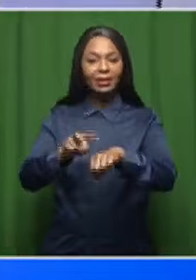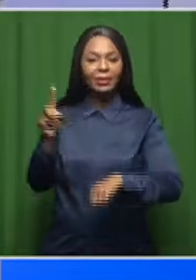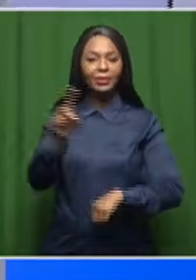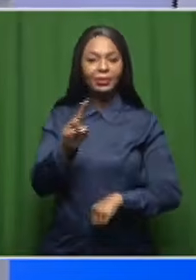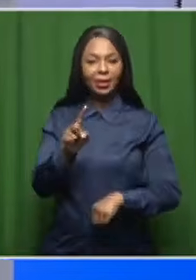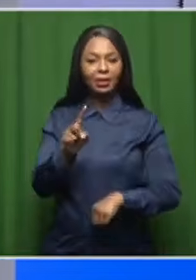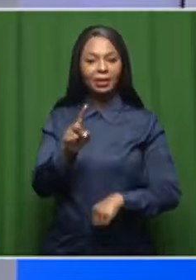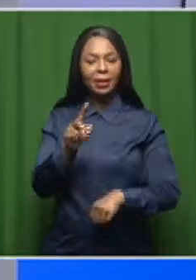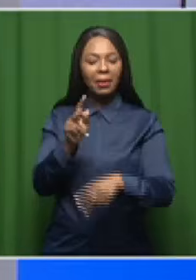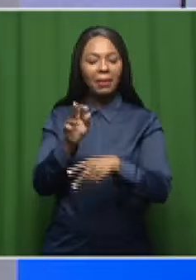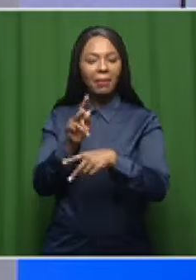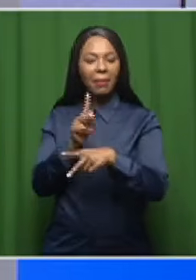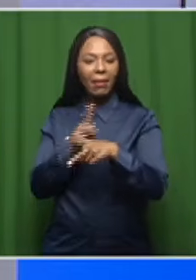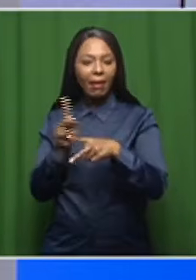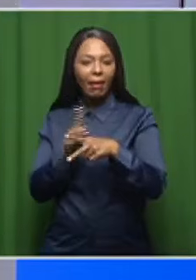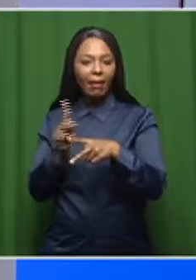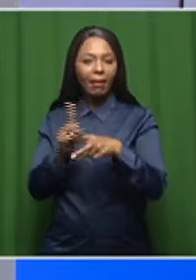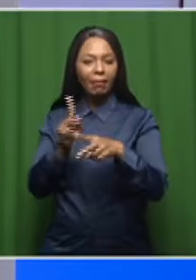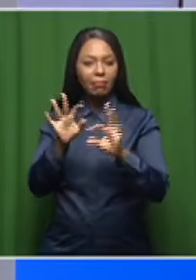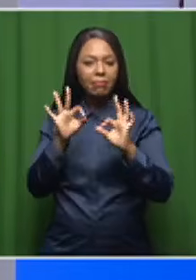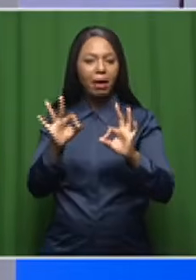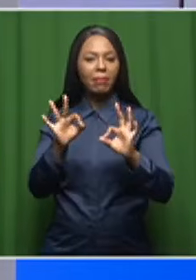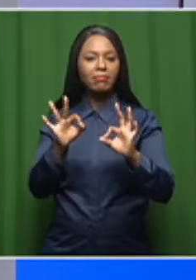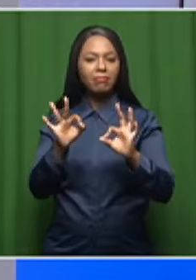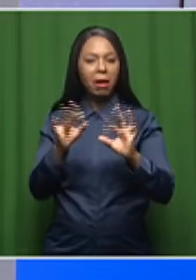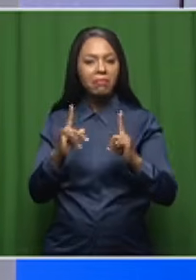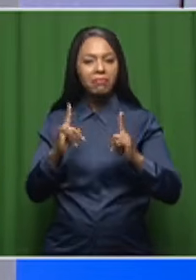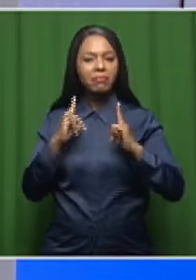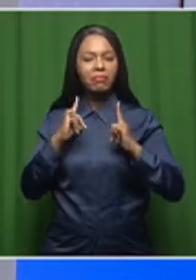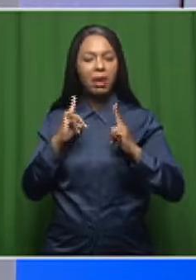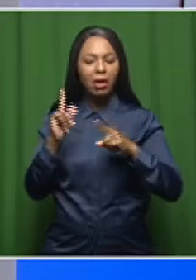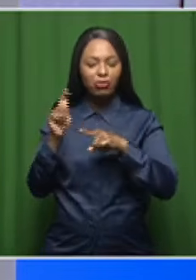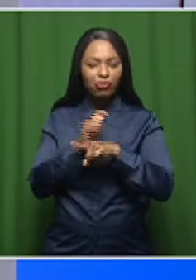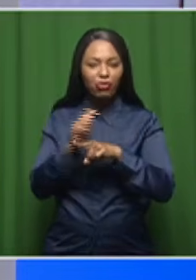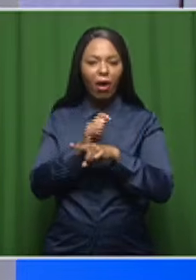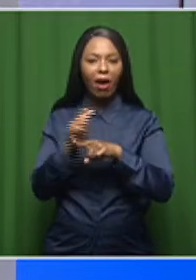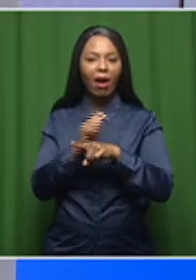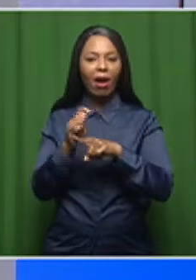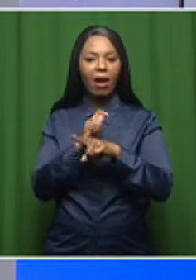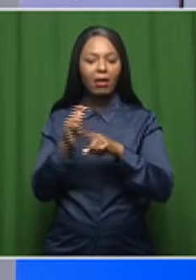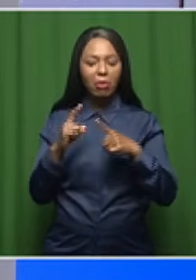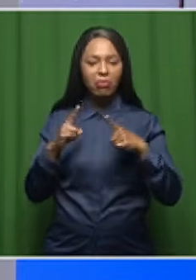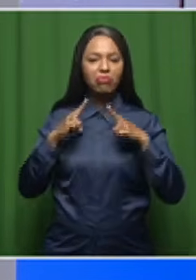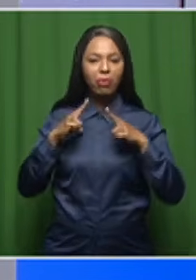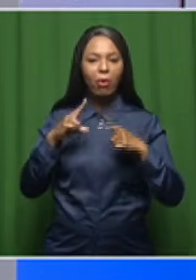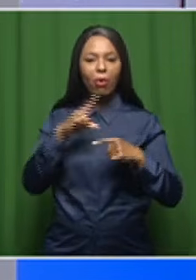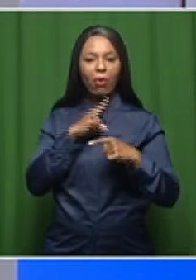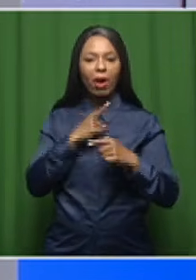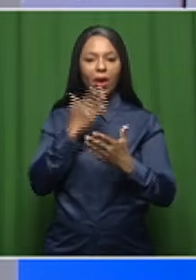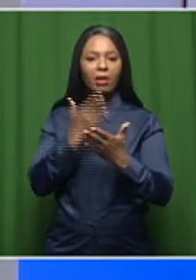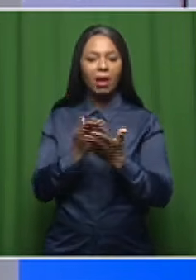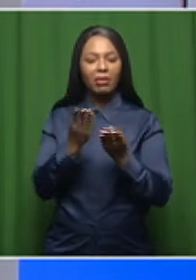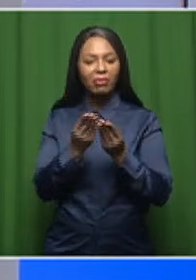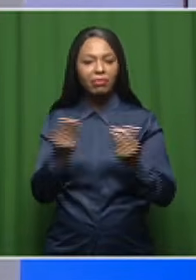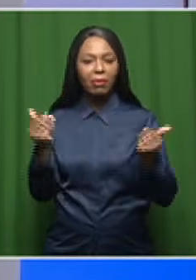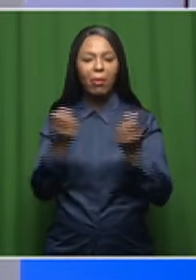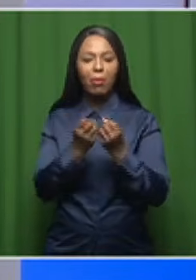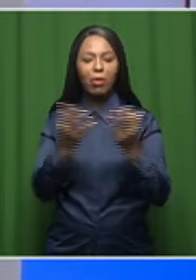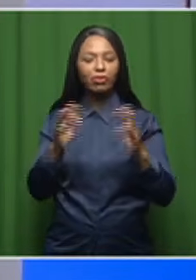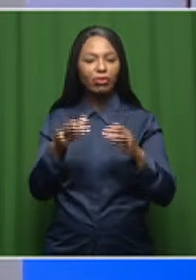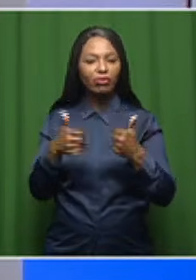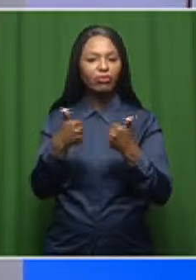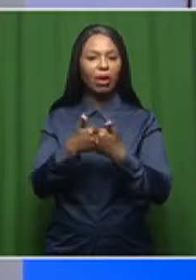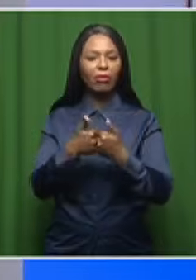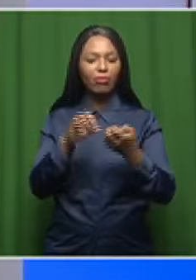of planning, training, security, as well as cultural alignment in order to overcome the multiple challenges which actually might